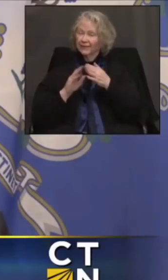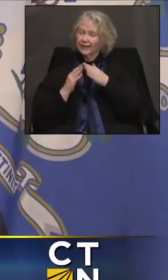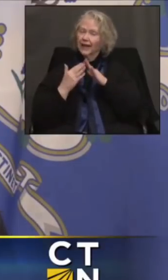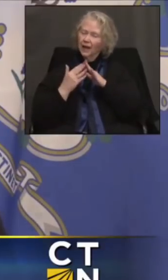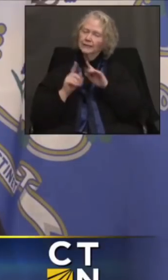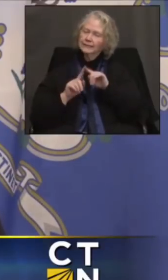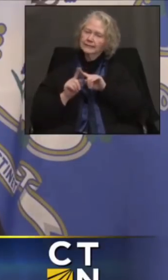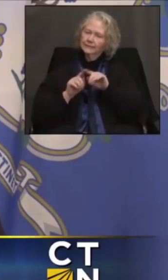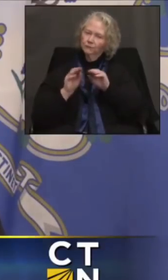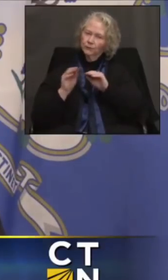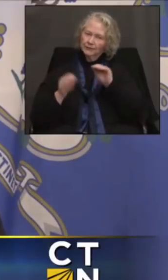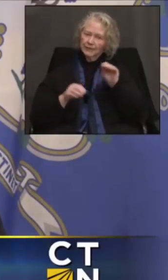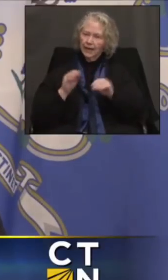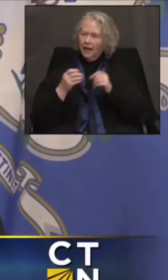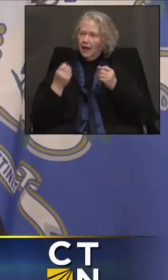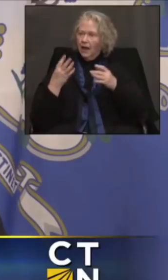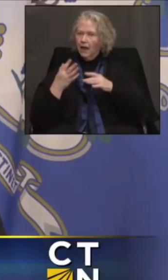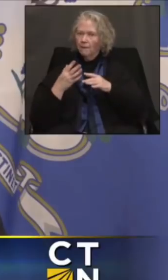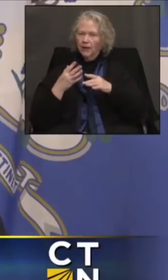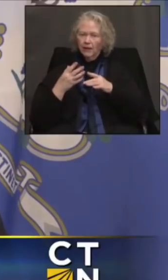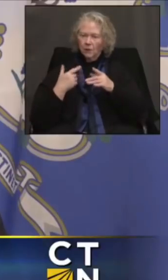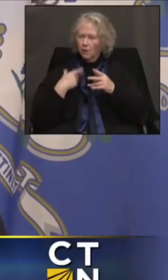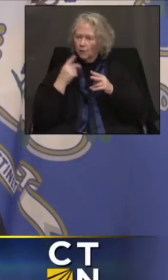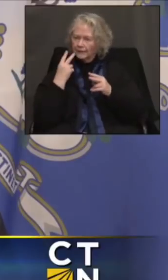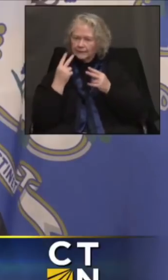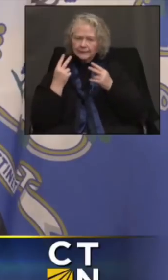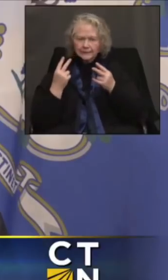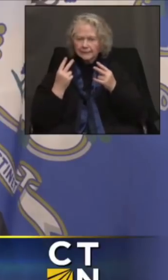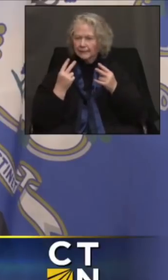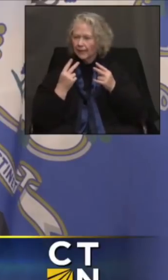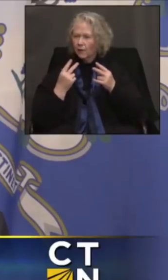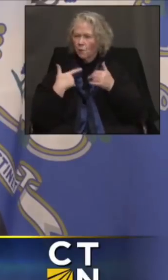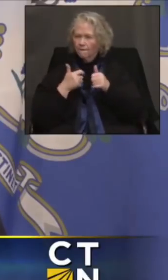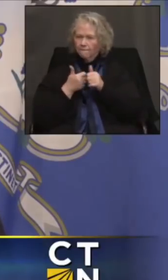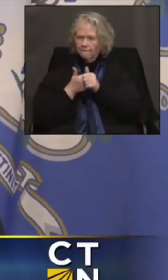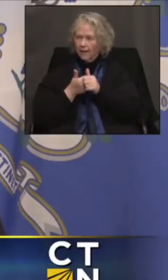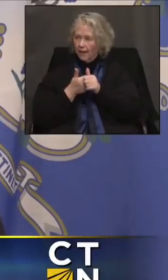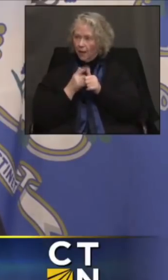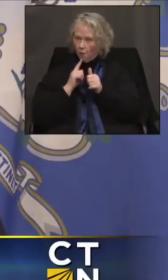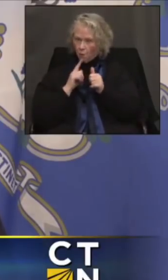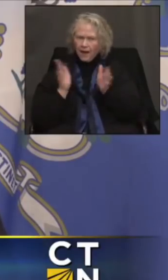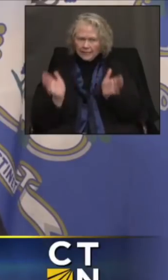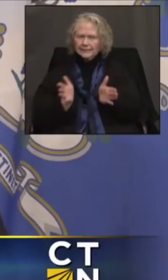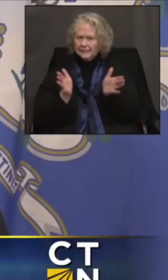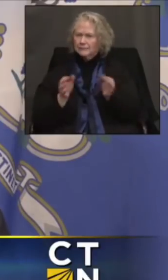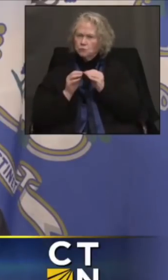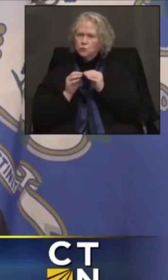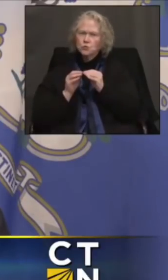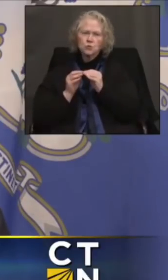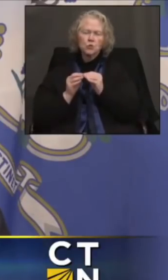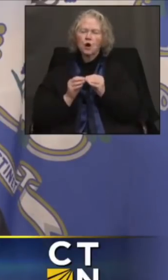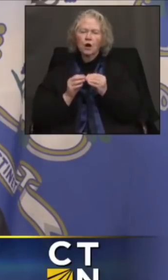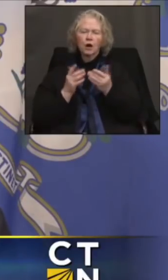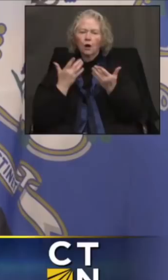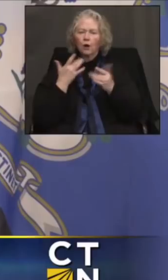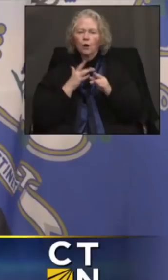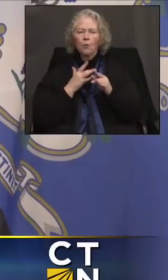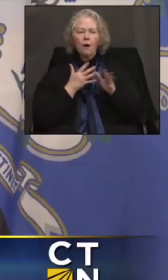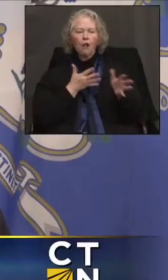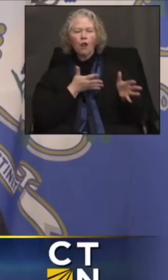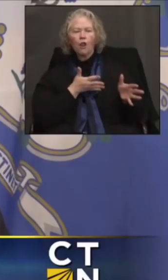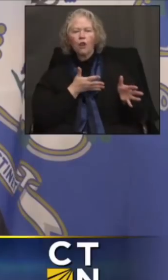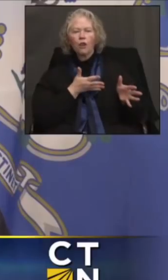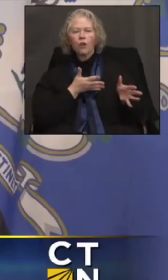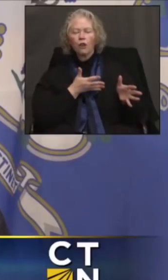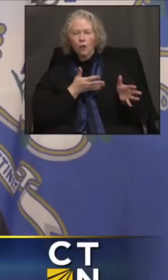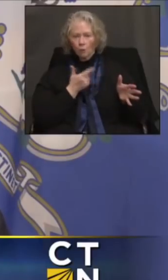percentage of people that are getting vaccinated. So we want to make sure that we keep that supply going and there's no vaccines left on the shelf. We've been pretty